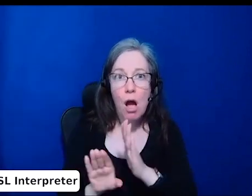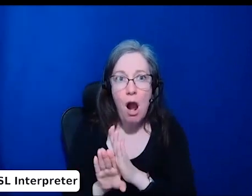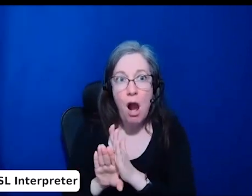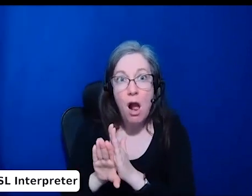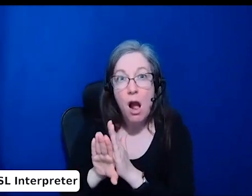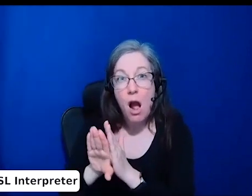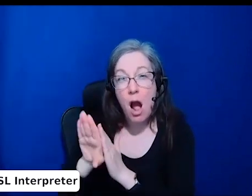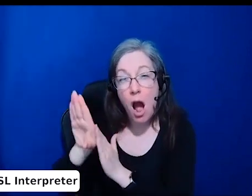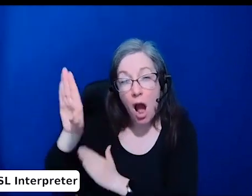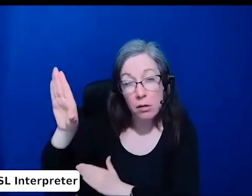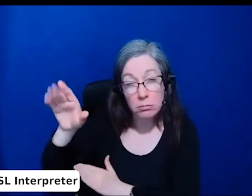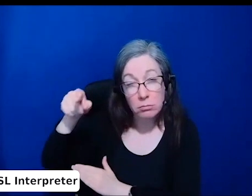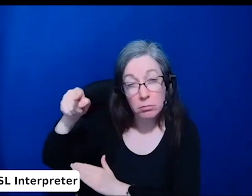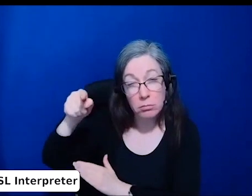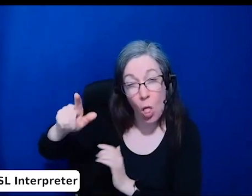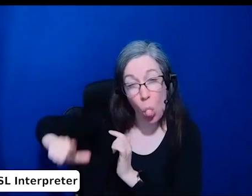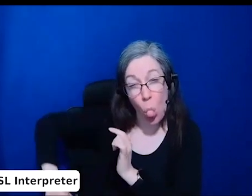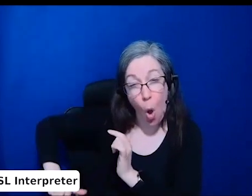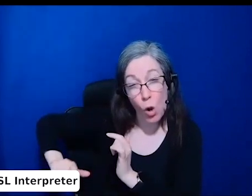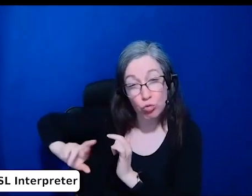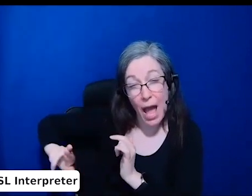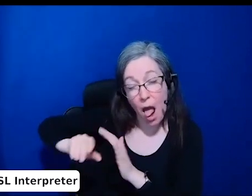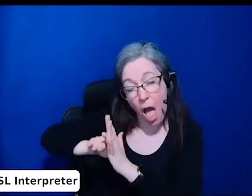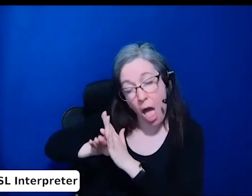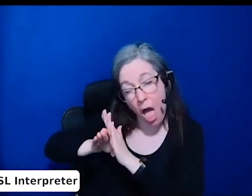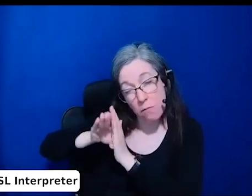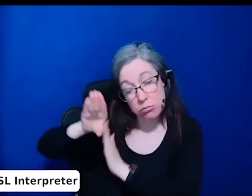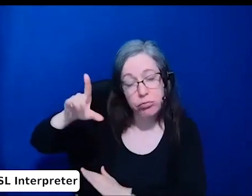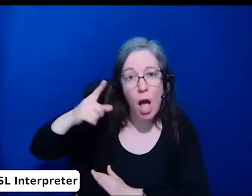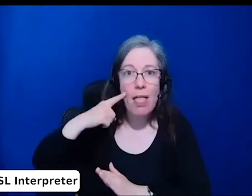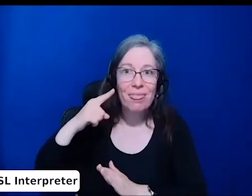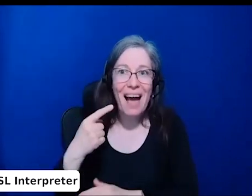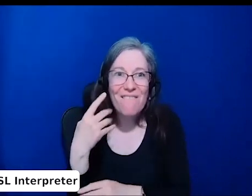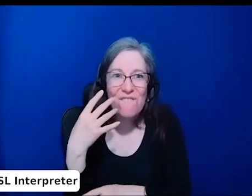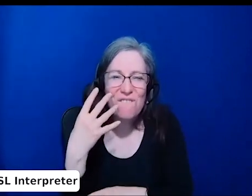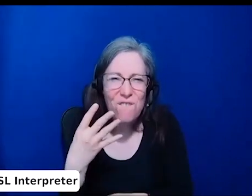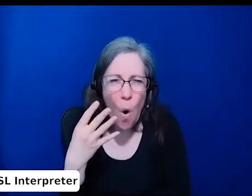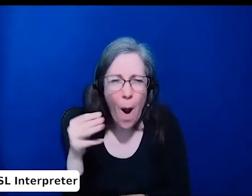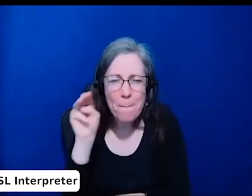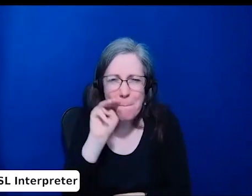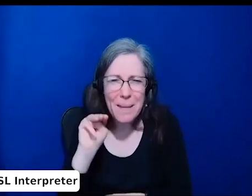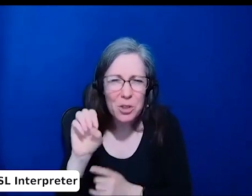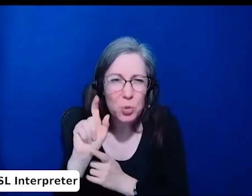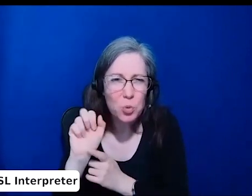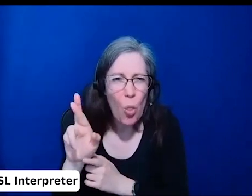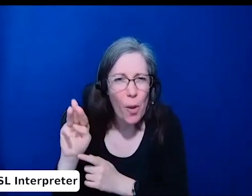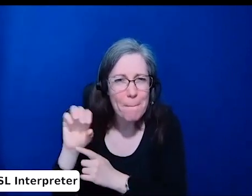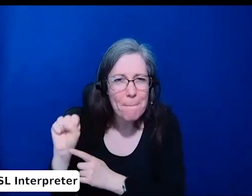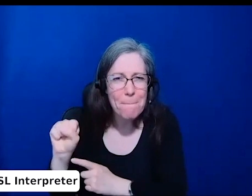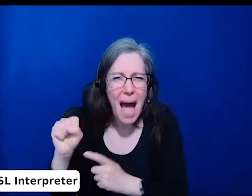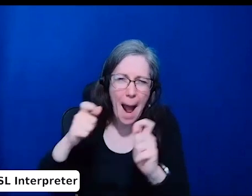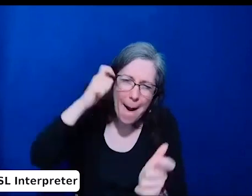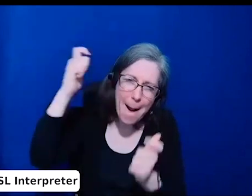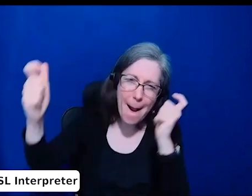where the 4 million solar mass supermassive black hole at the center of the galaxy, known as Sagittarius